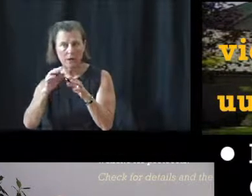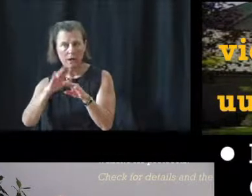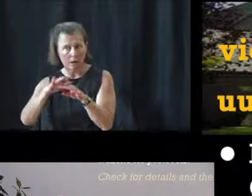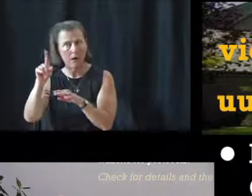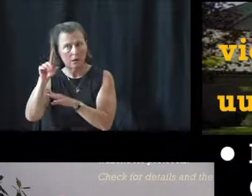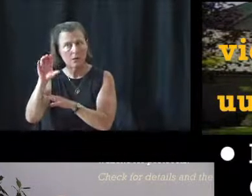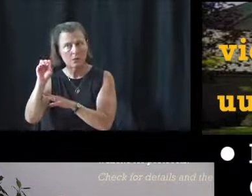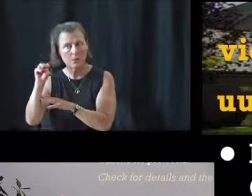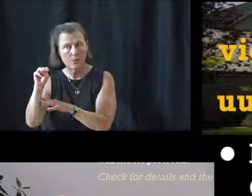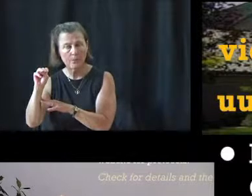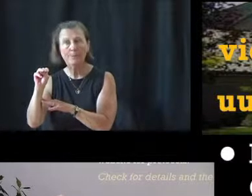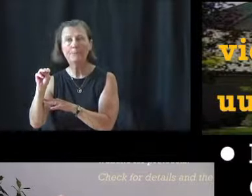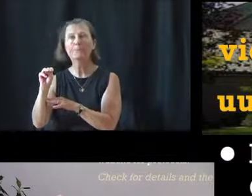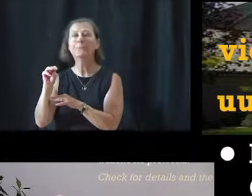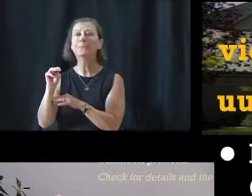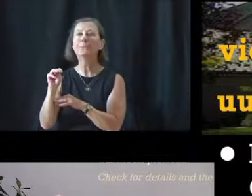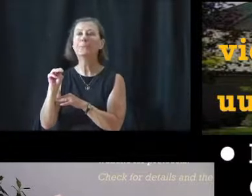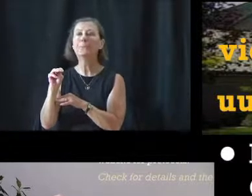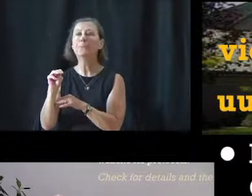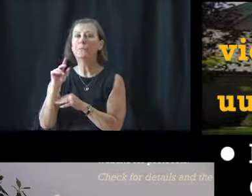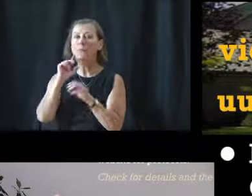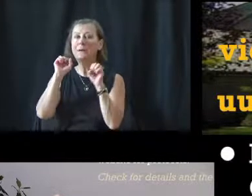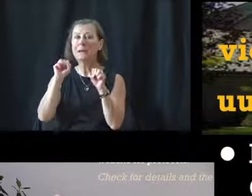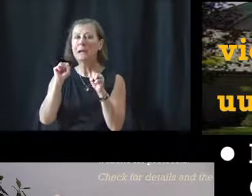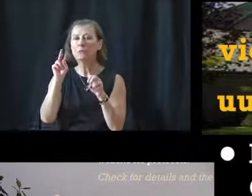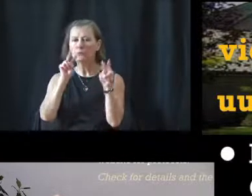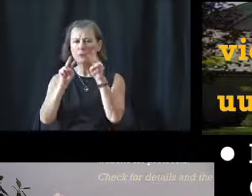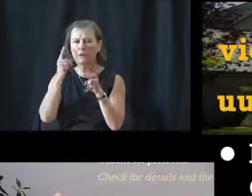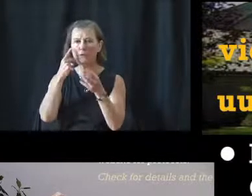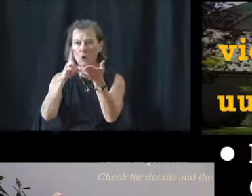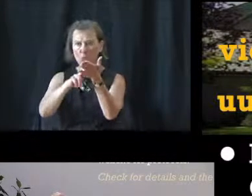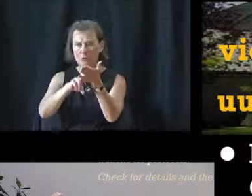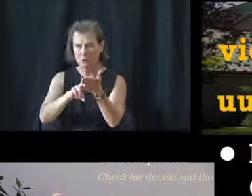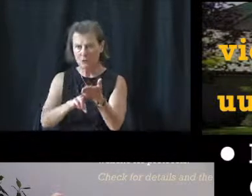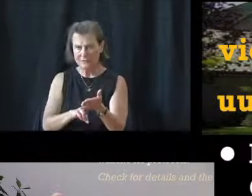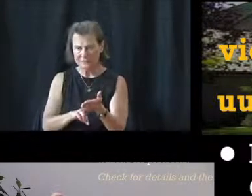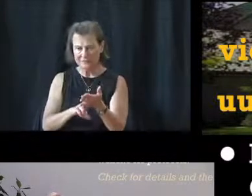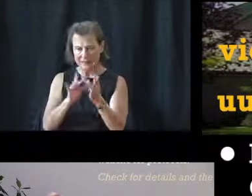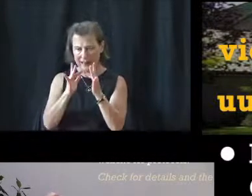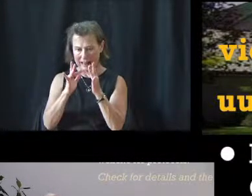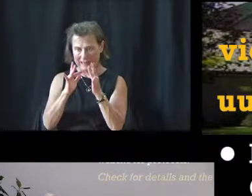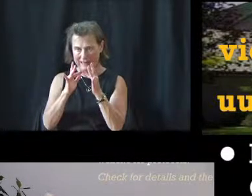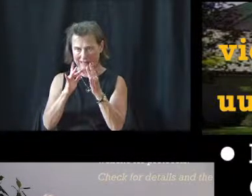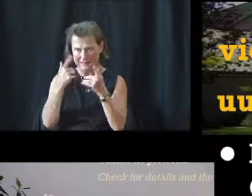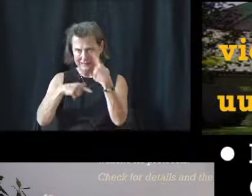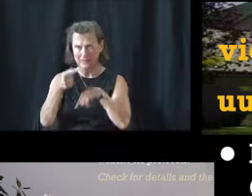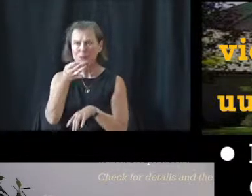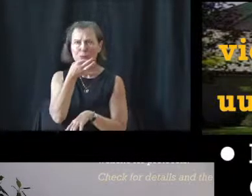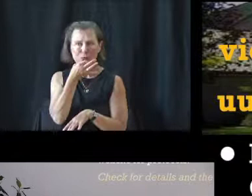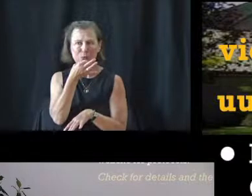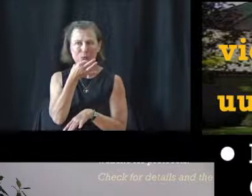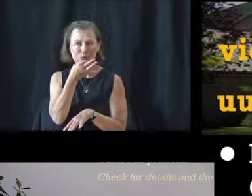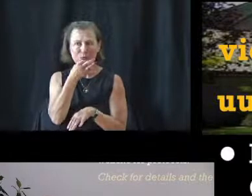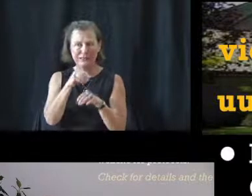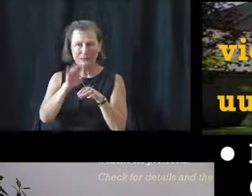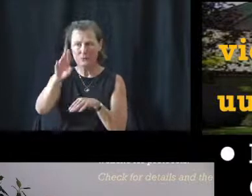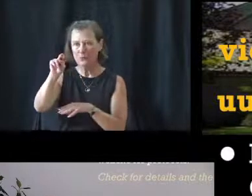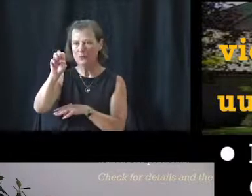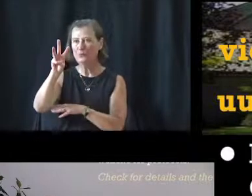Zoom. You'll be able to look for a registration link that will be coming soon, I'm sure, in your